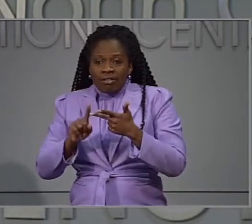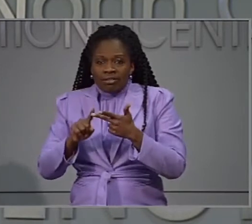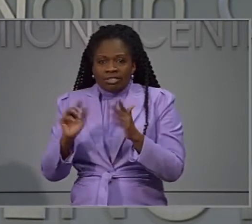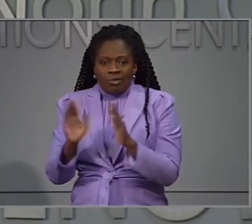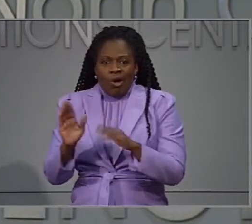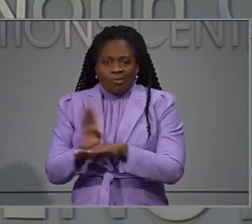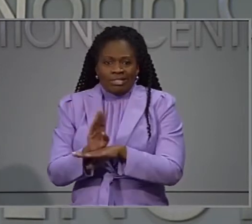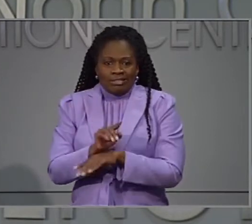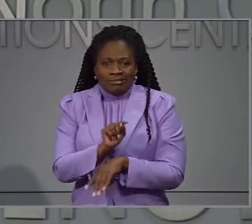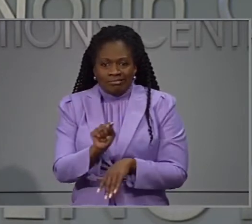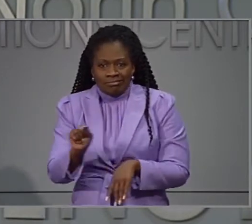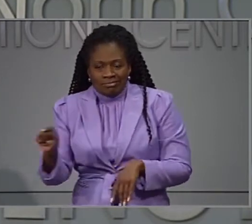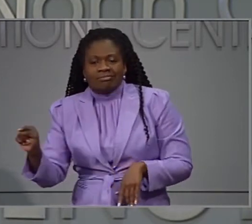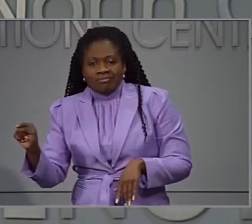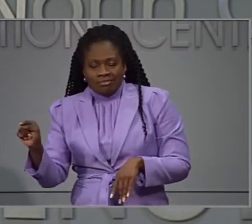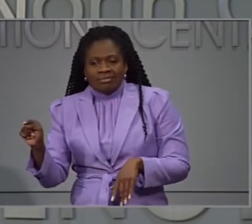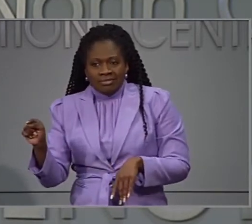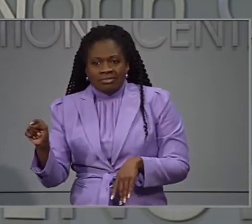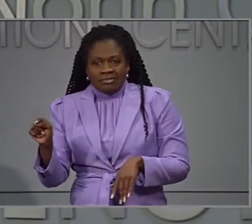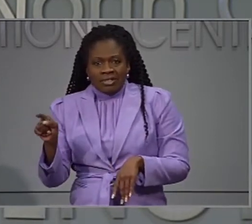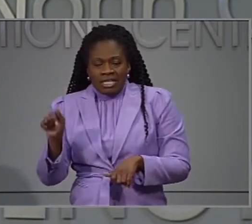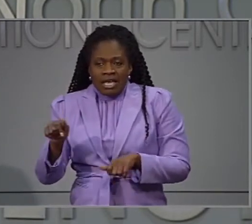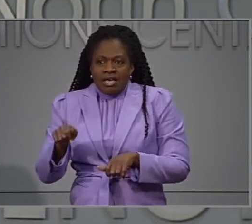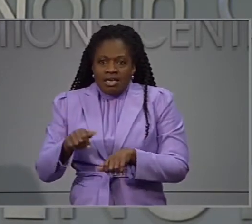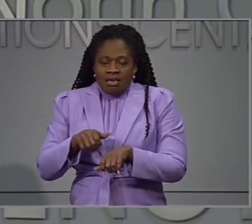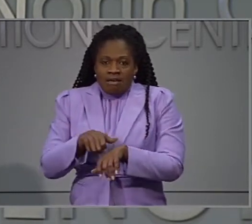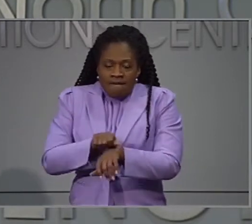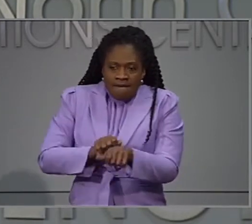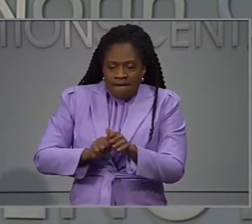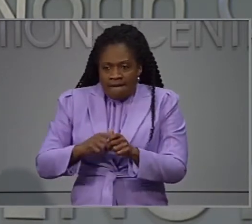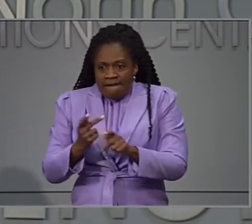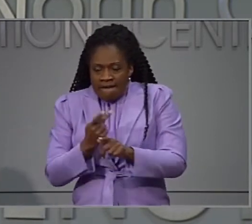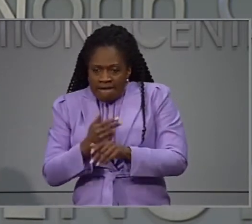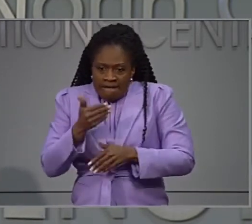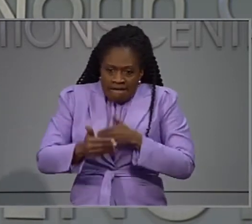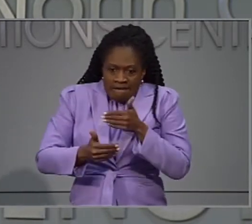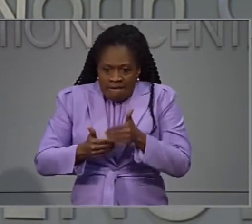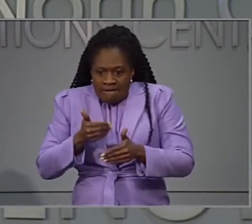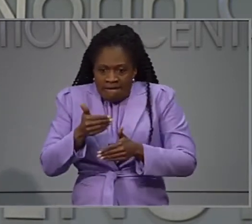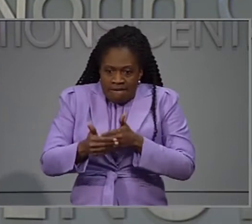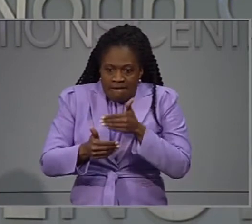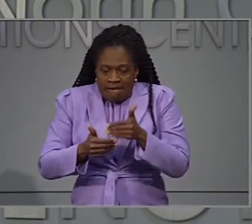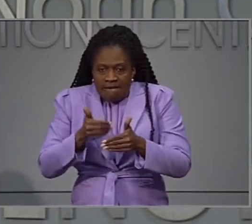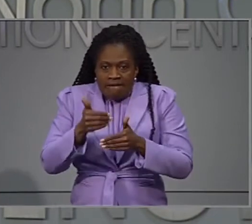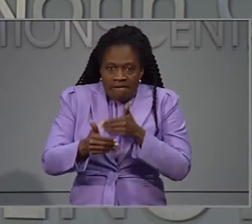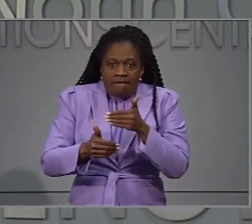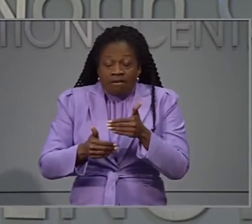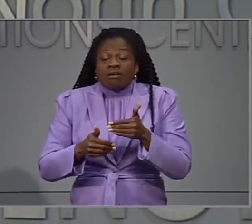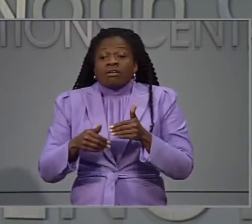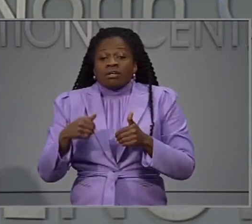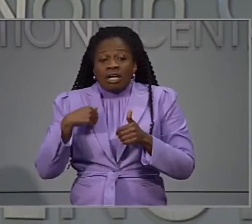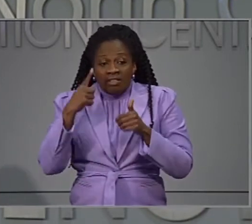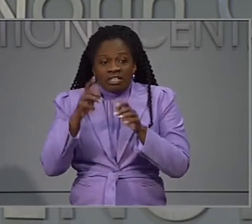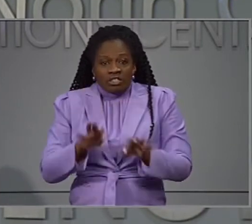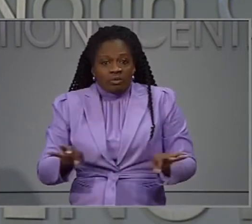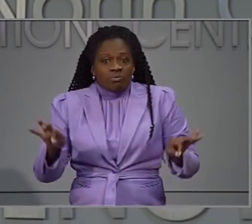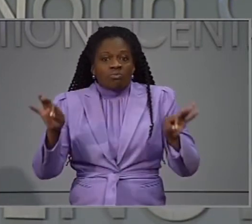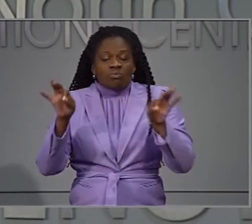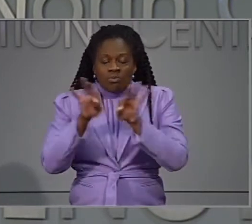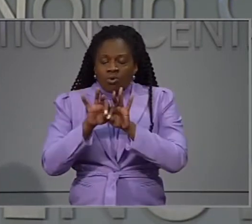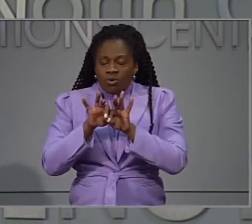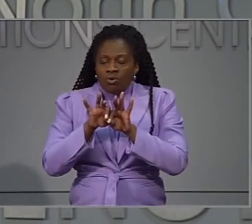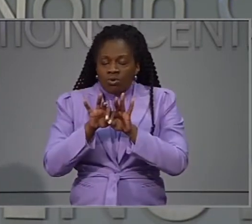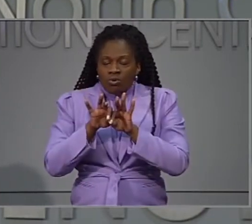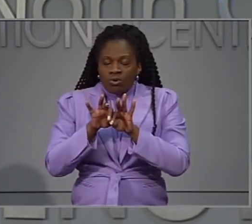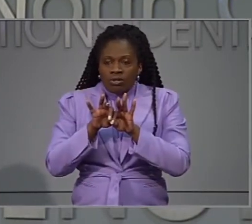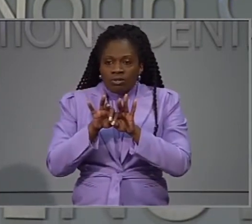small businesses so that they can stay afloat. I also think it's going to be important for us to look